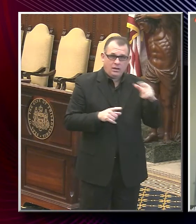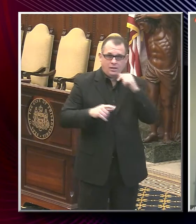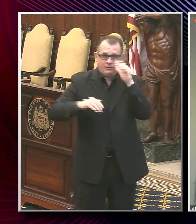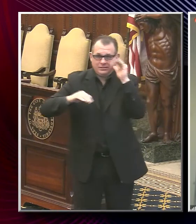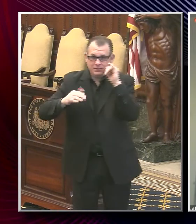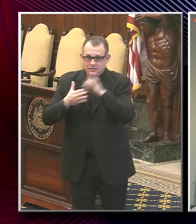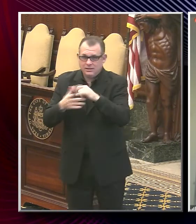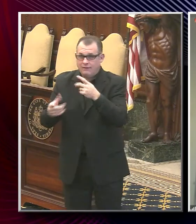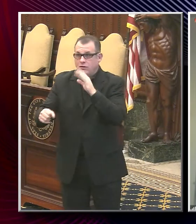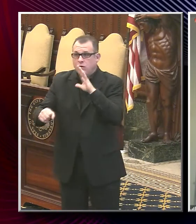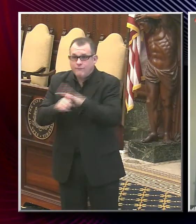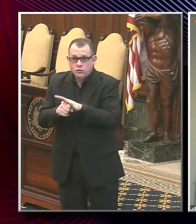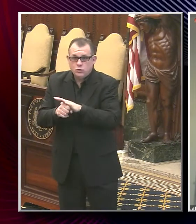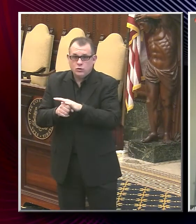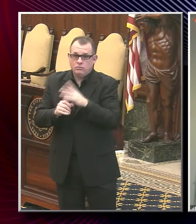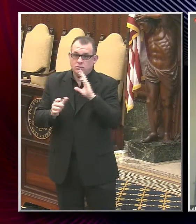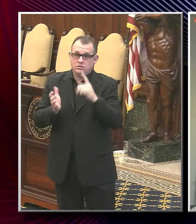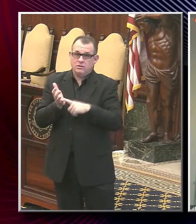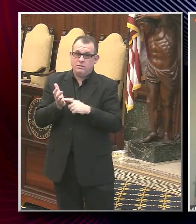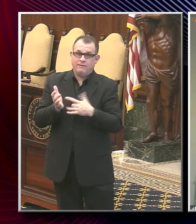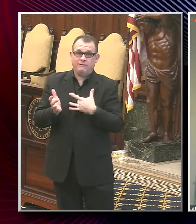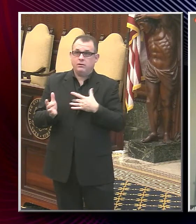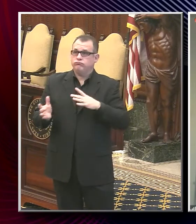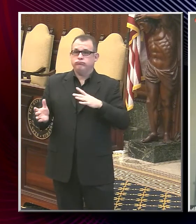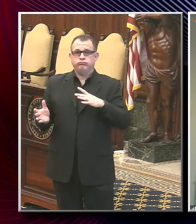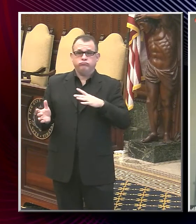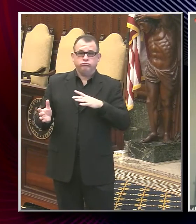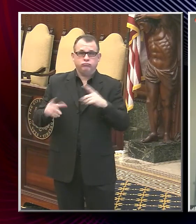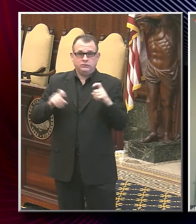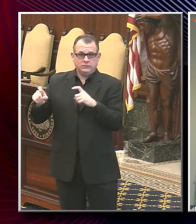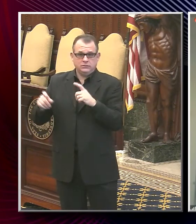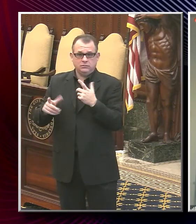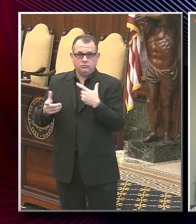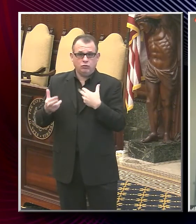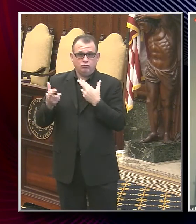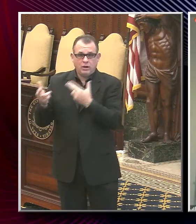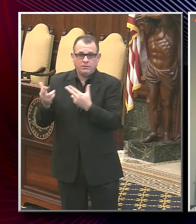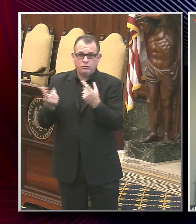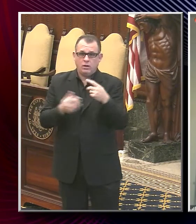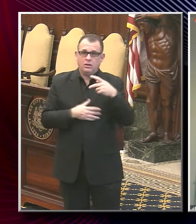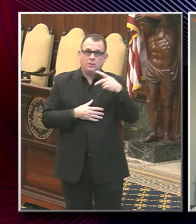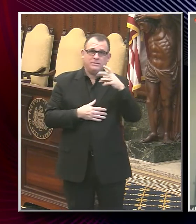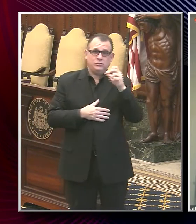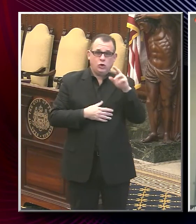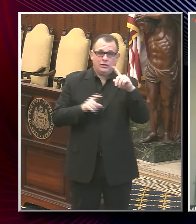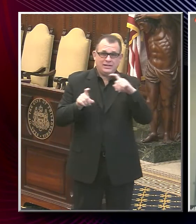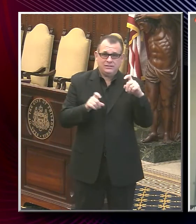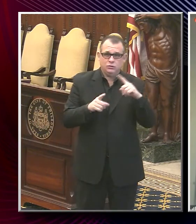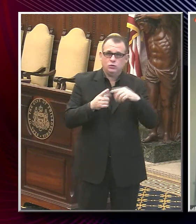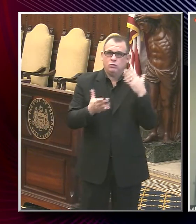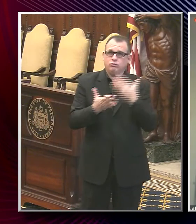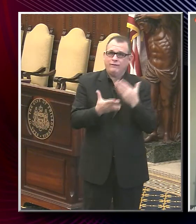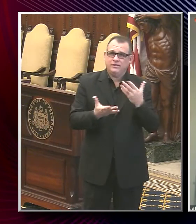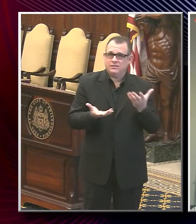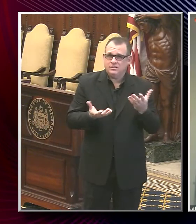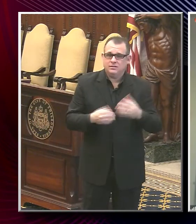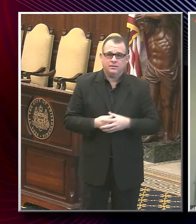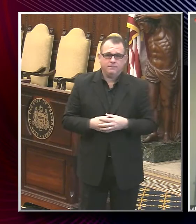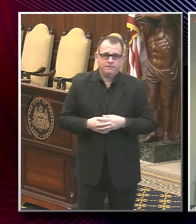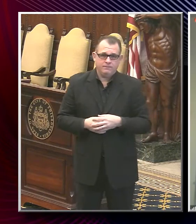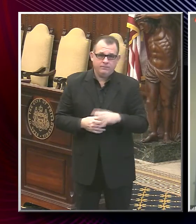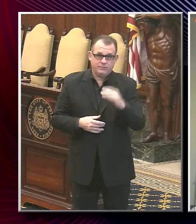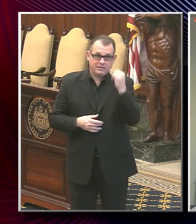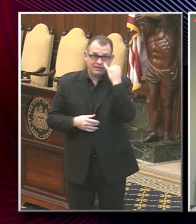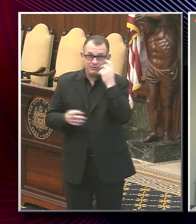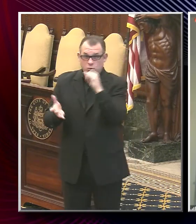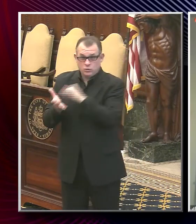recommend it be confirmed. If someone comes in with no symptoms, have a positive test, we would recommend a PCR test. If that happens